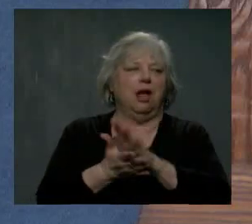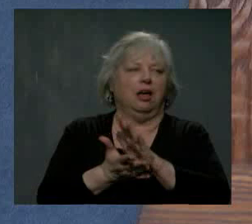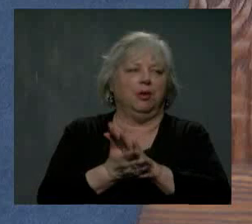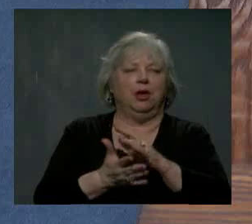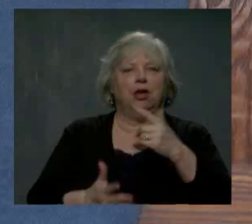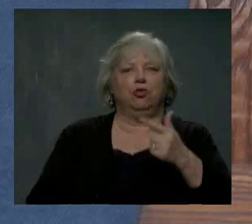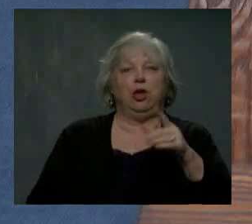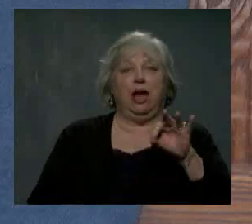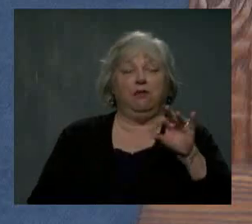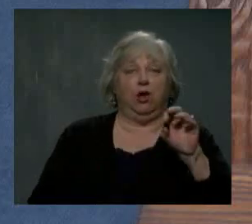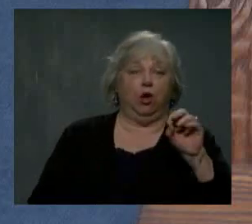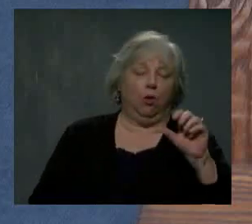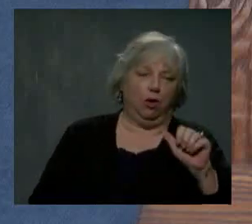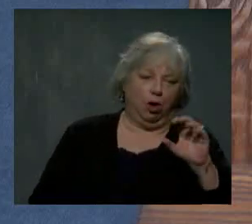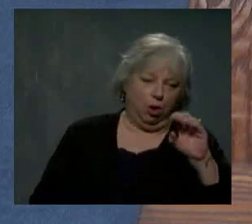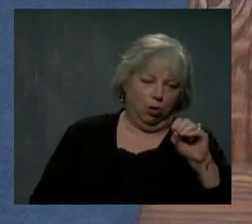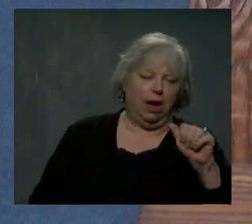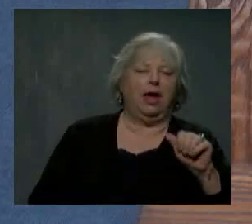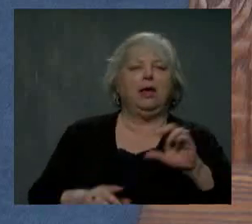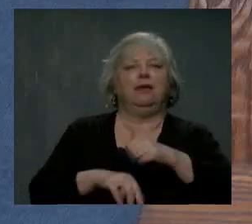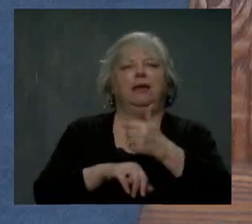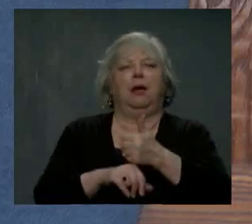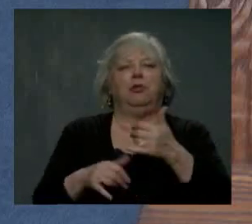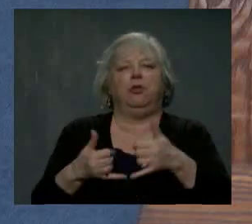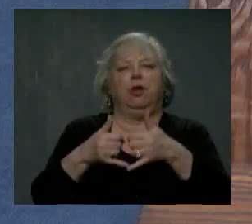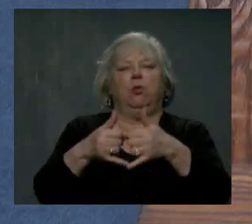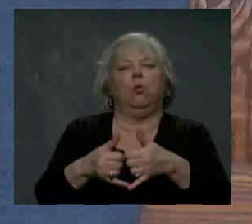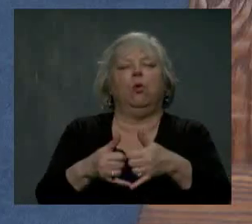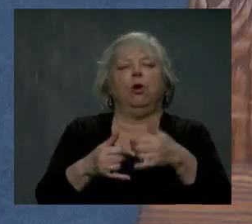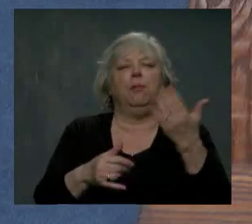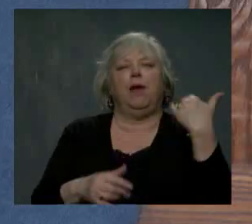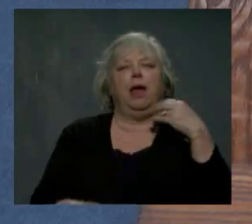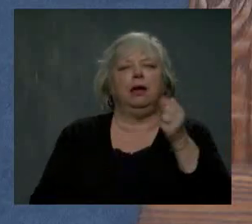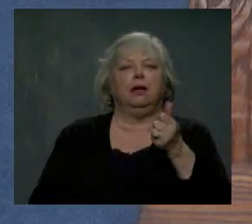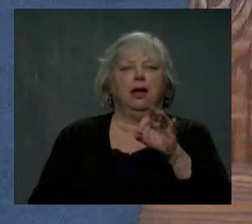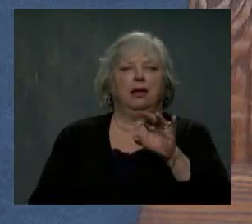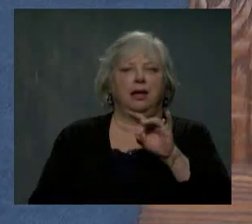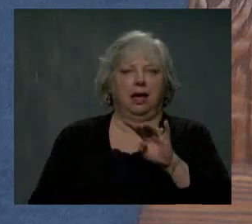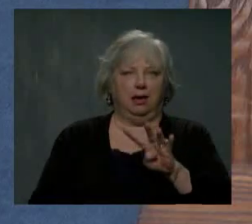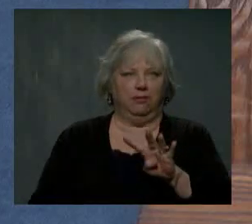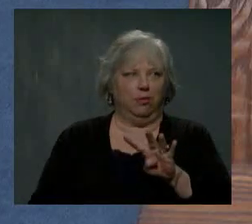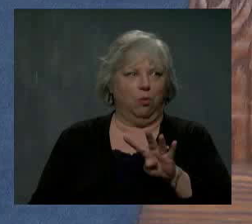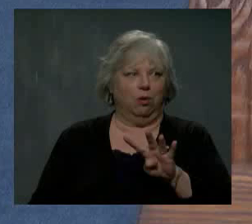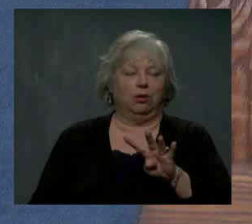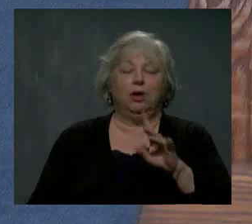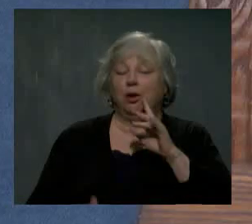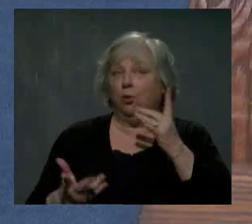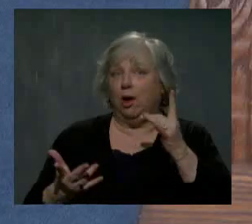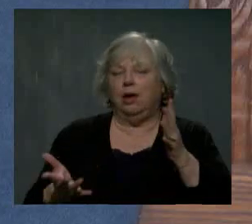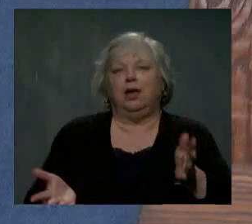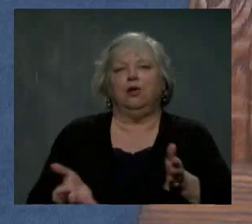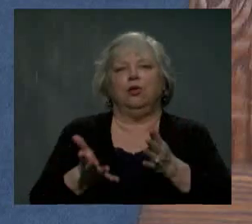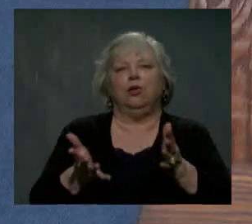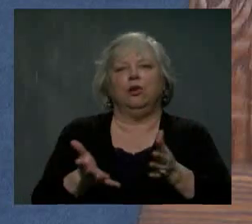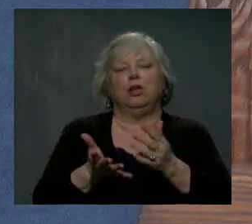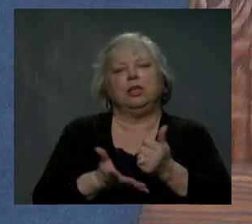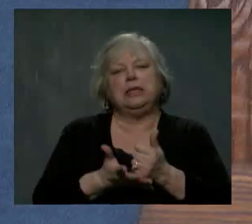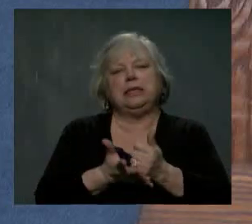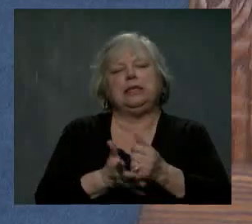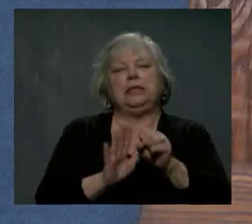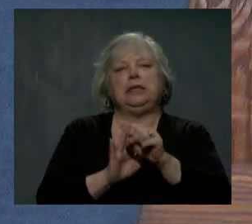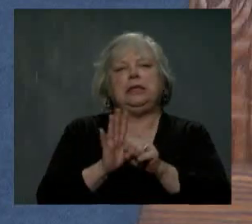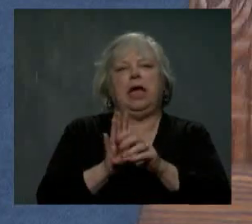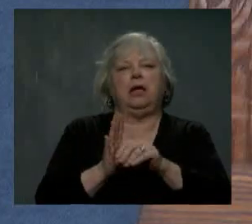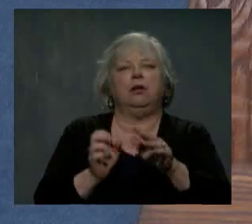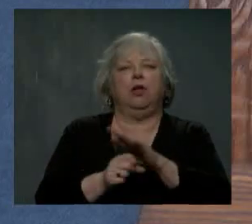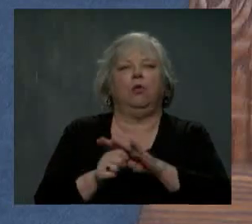GFOA established the Budget Document Presentation Award in 1984 to encourage and assist state and local governments